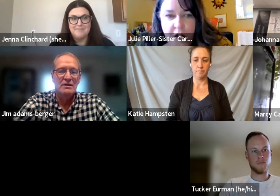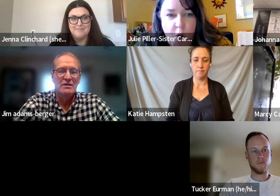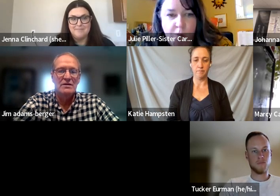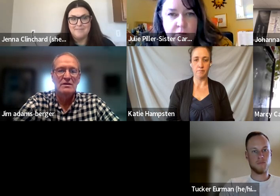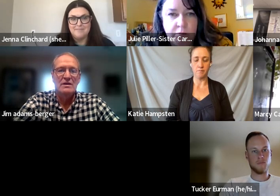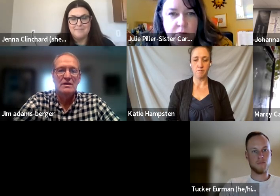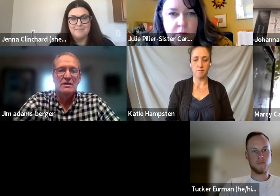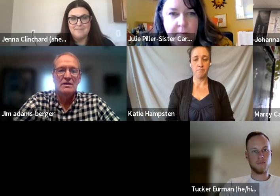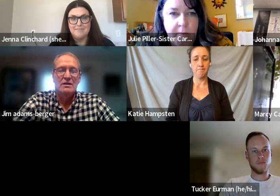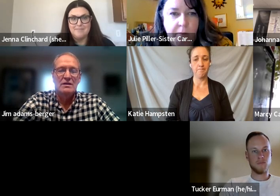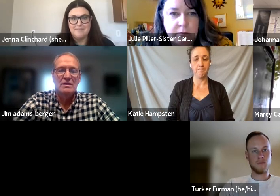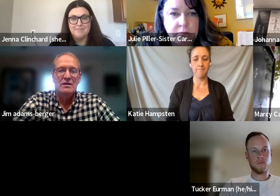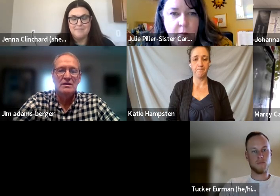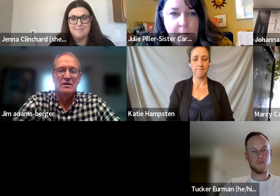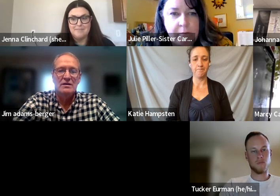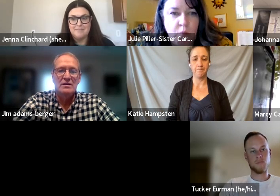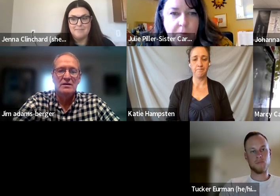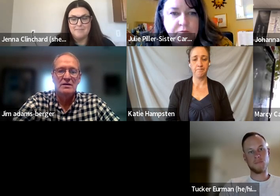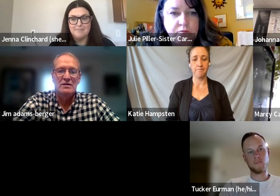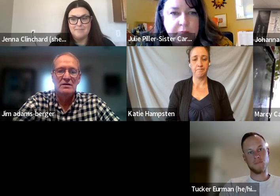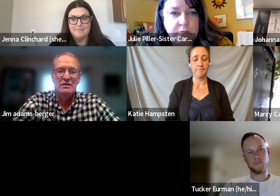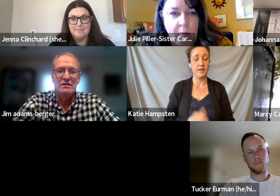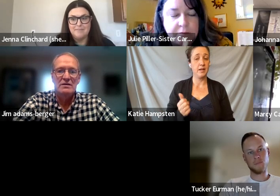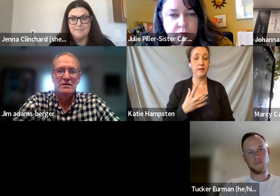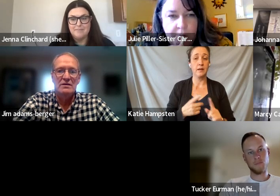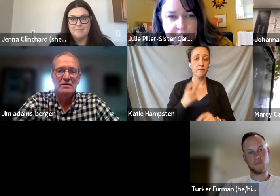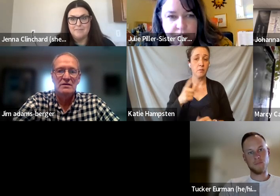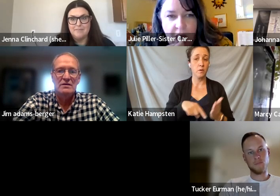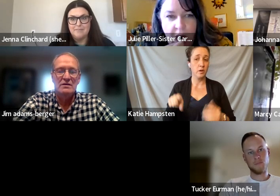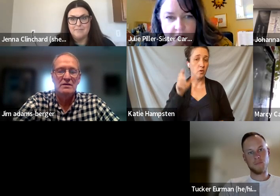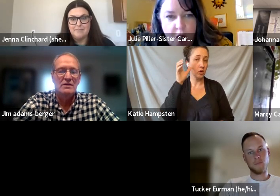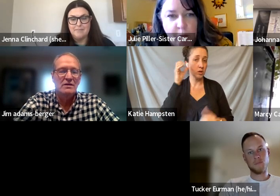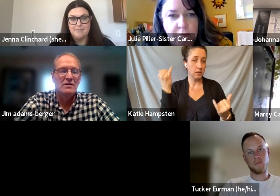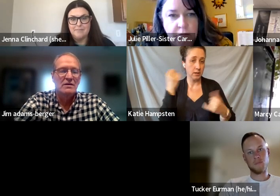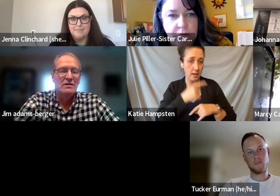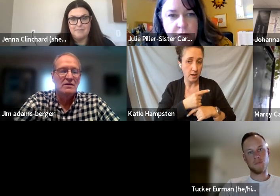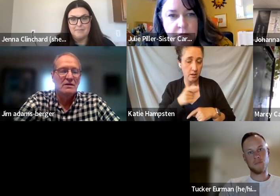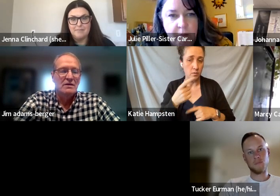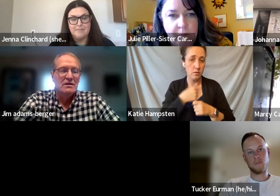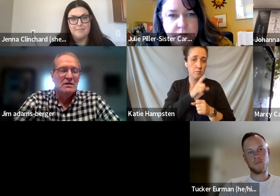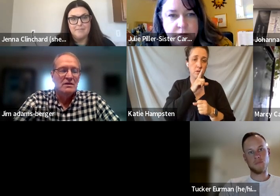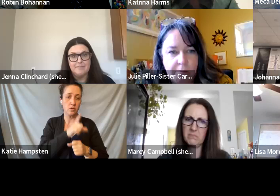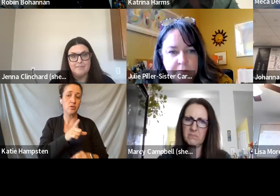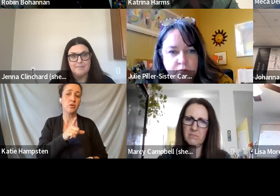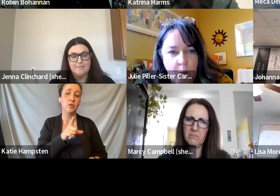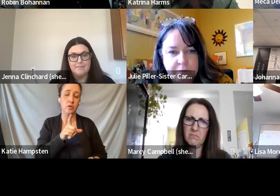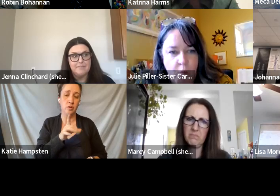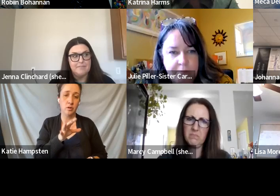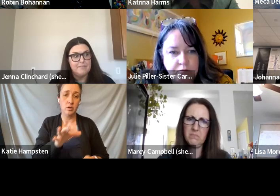Is there anything from what you heard today that you want to make sure that we